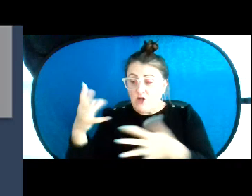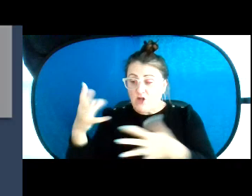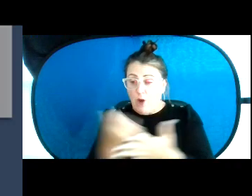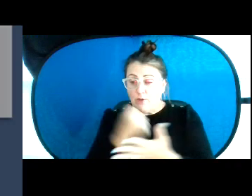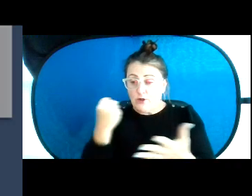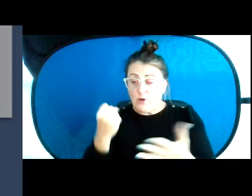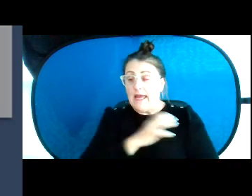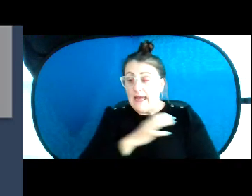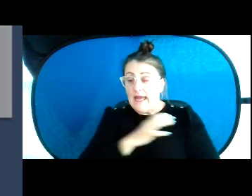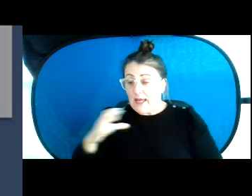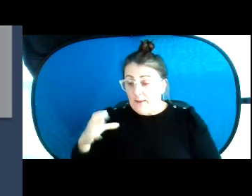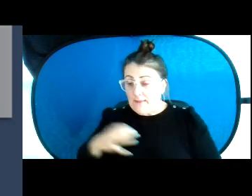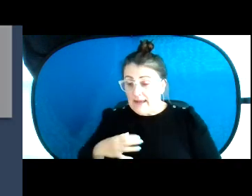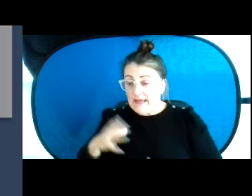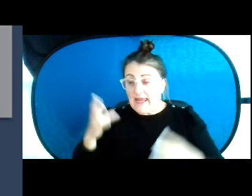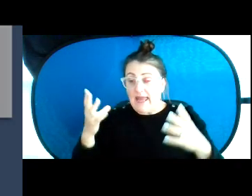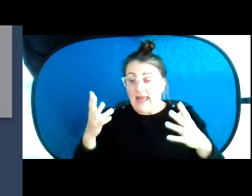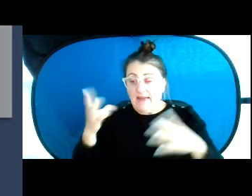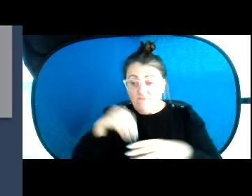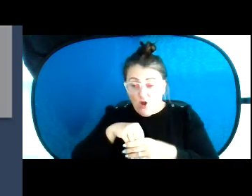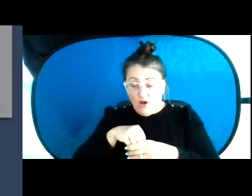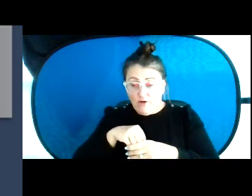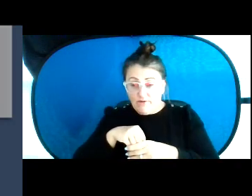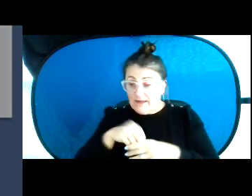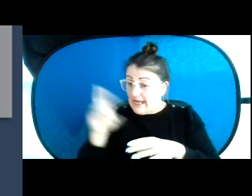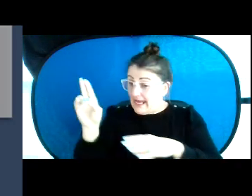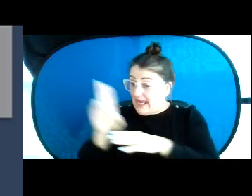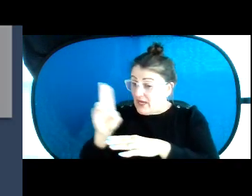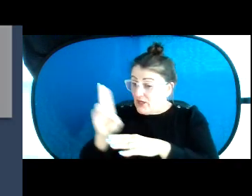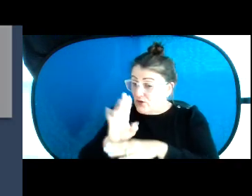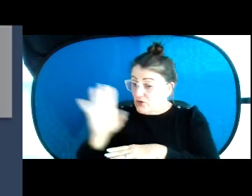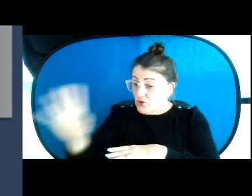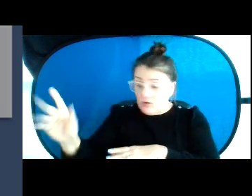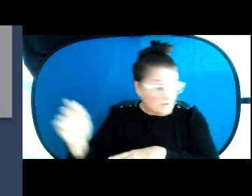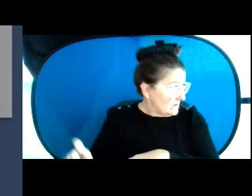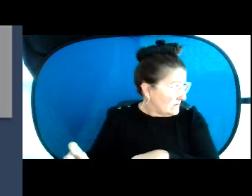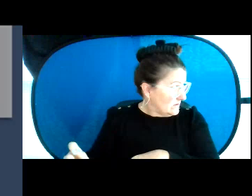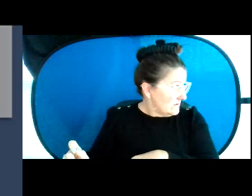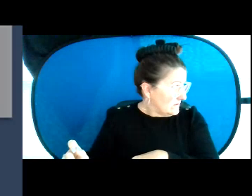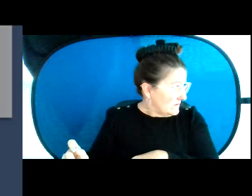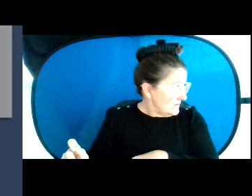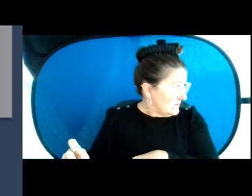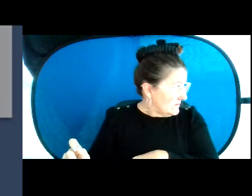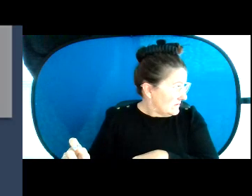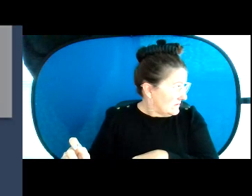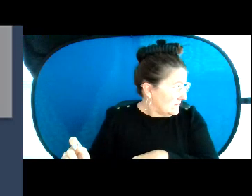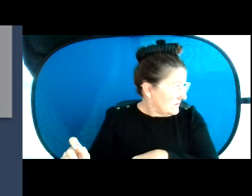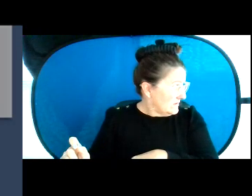has been involved in. Can I use your computer?